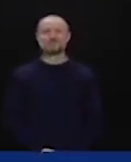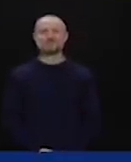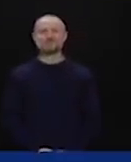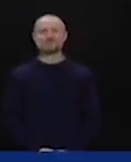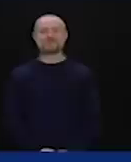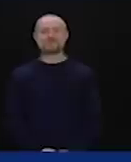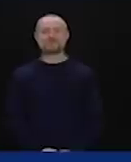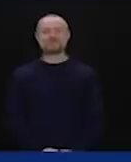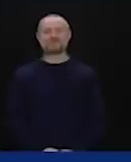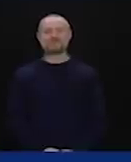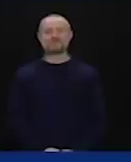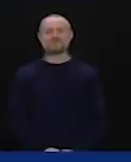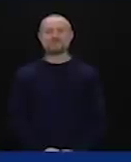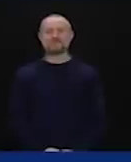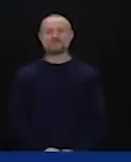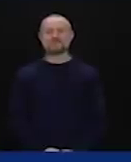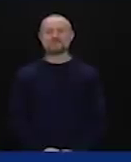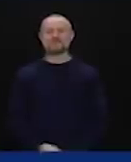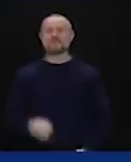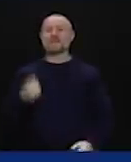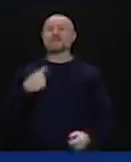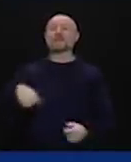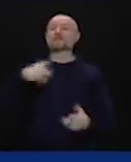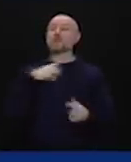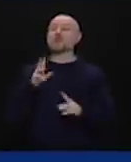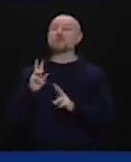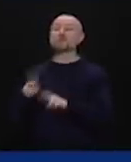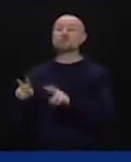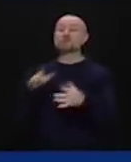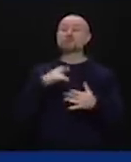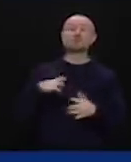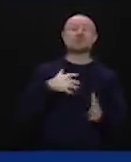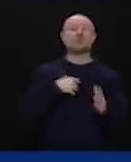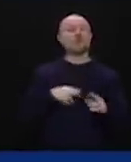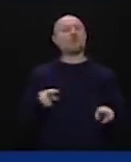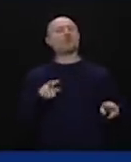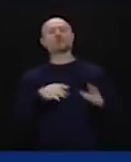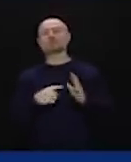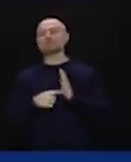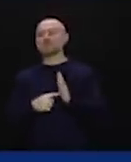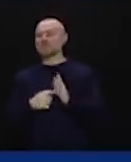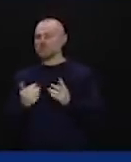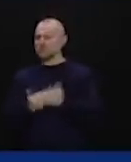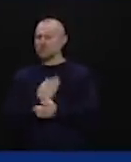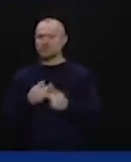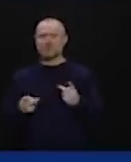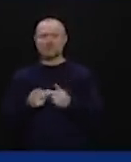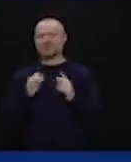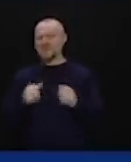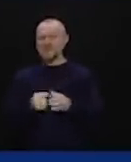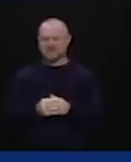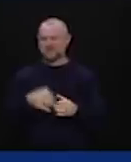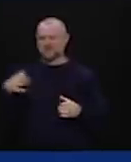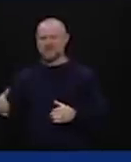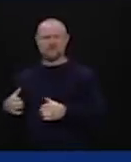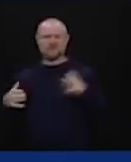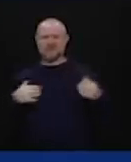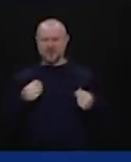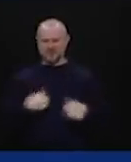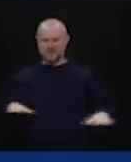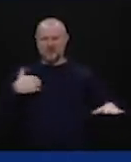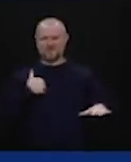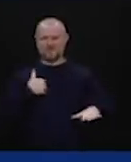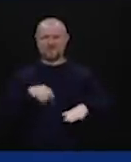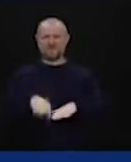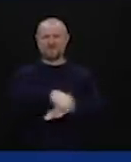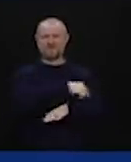We were shown by the director just new places they can expand. They have the land and the ability to